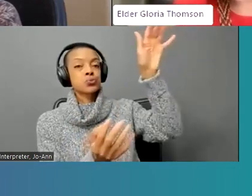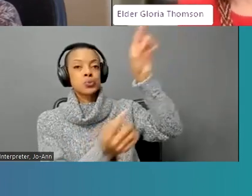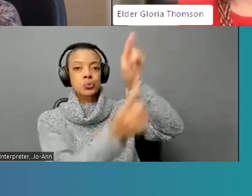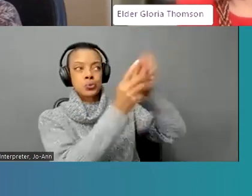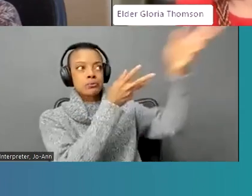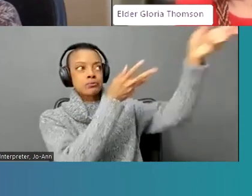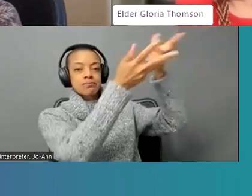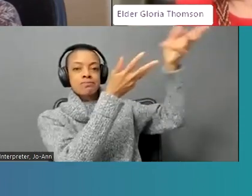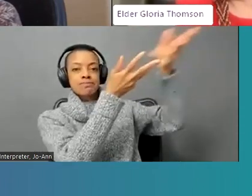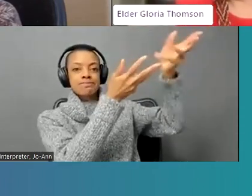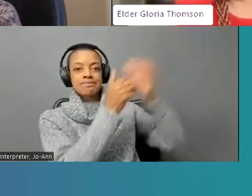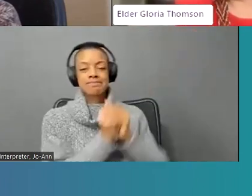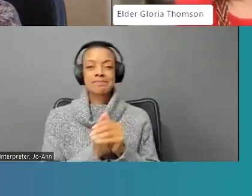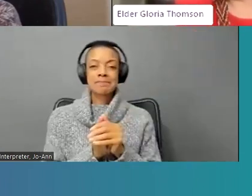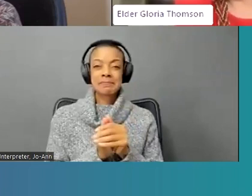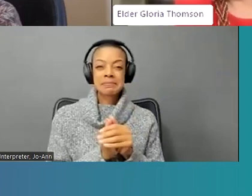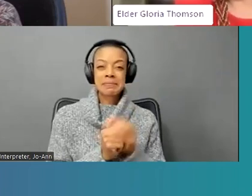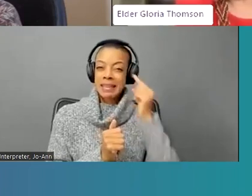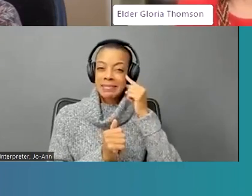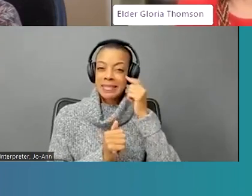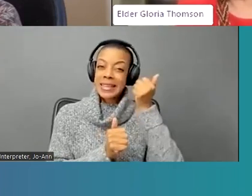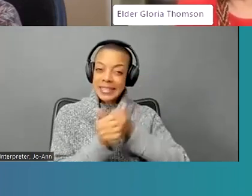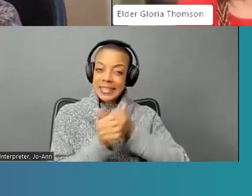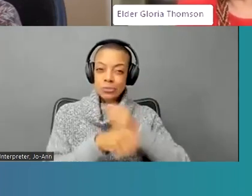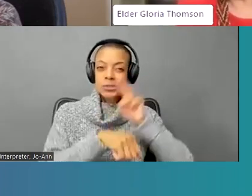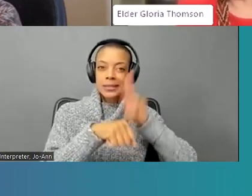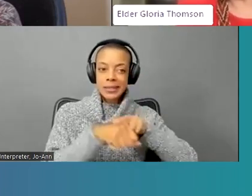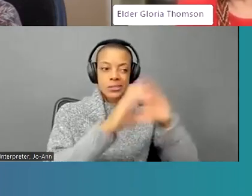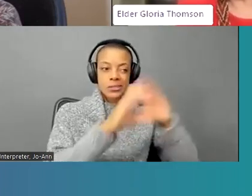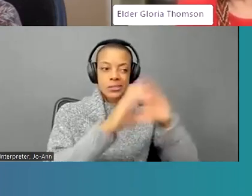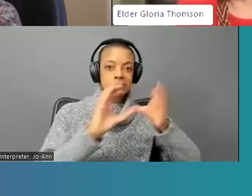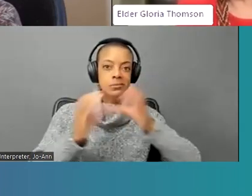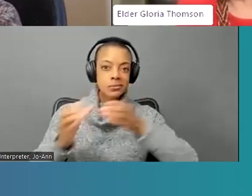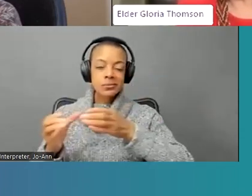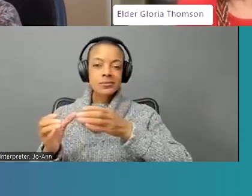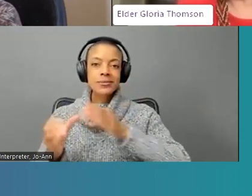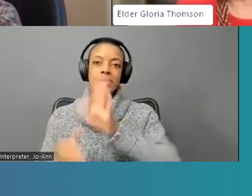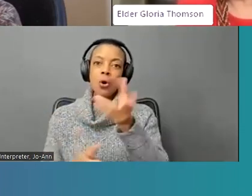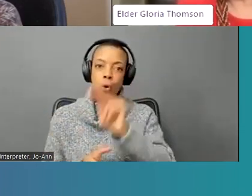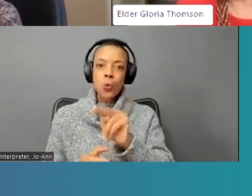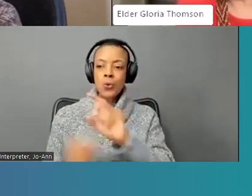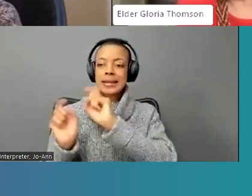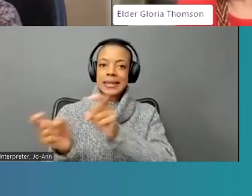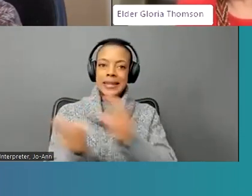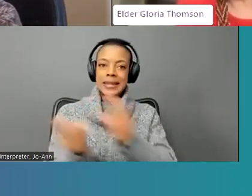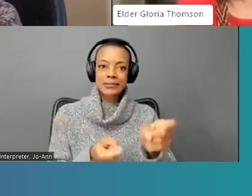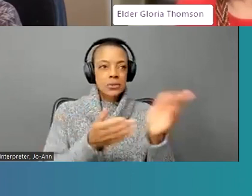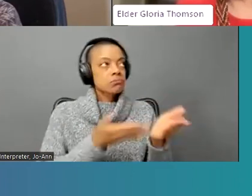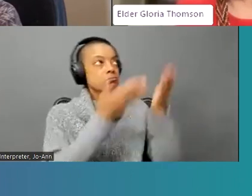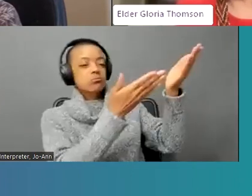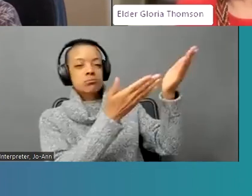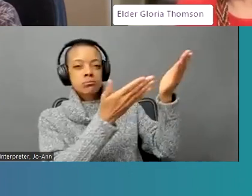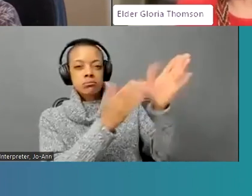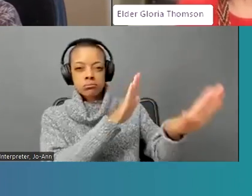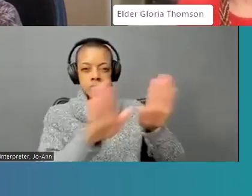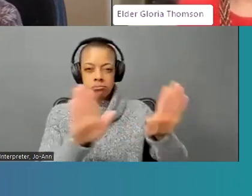community or every nation has their own way, their own gift of offering. Like I know that